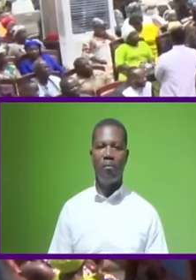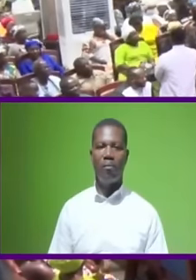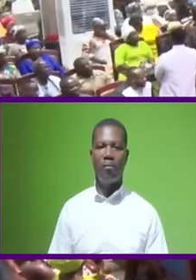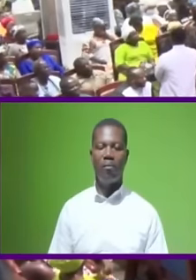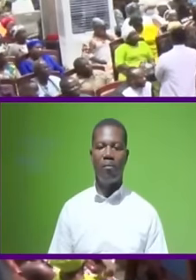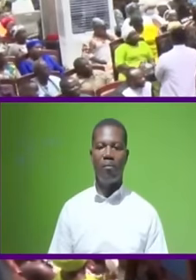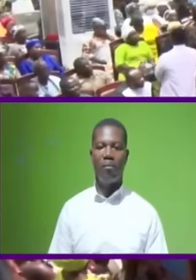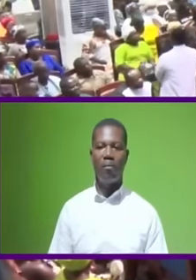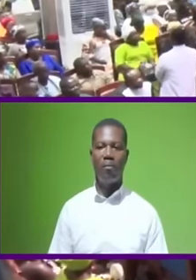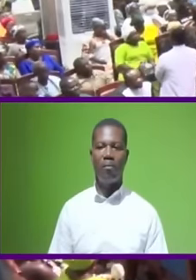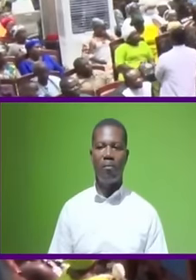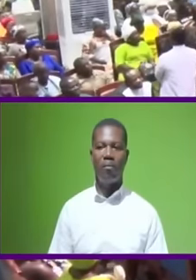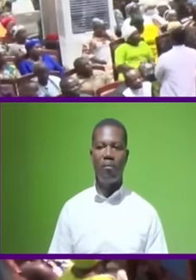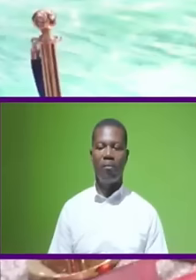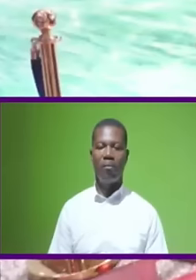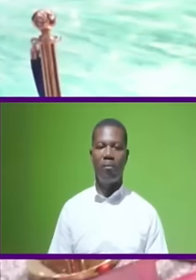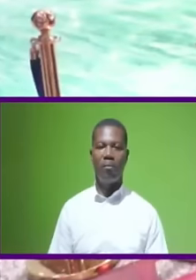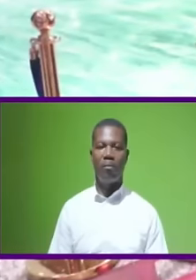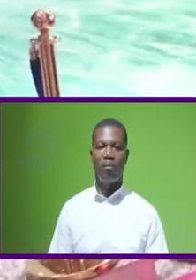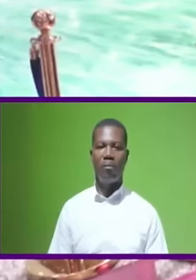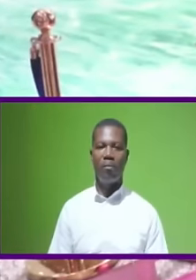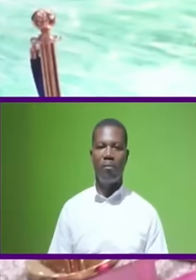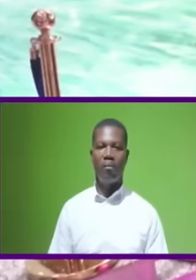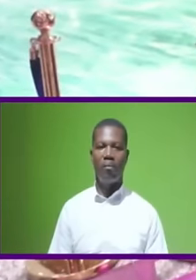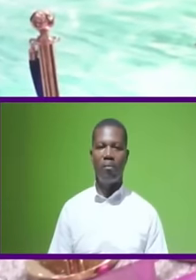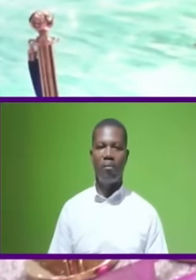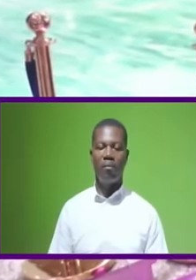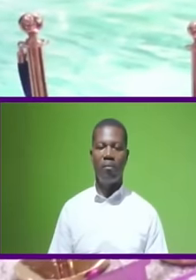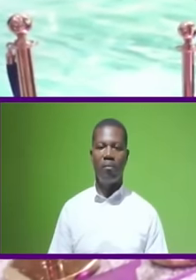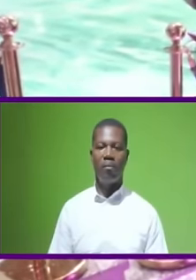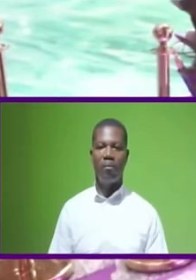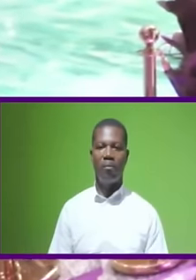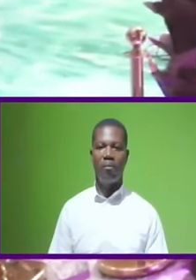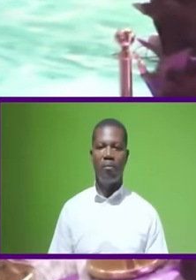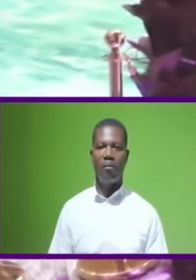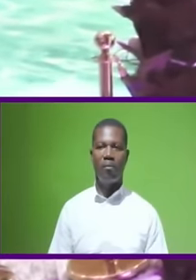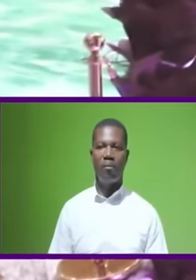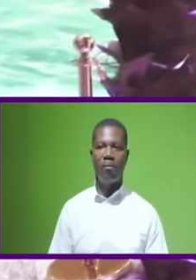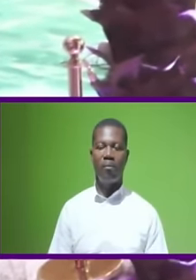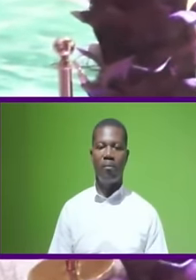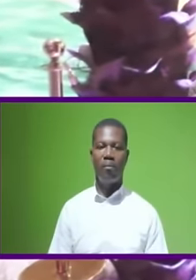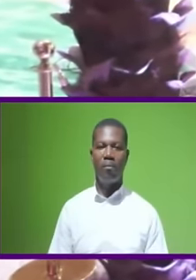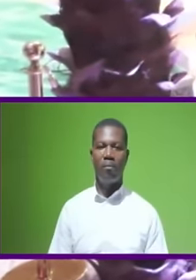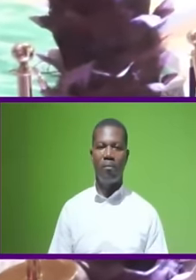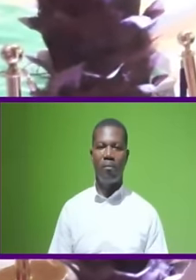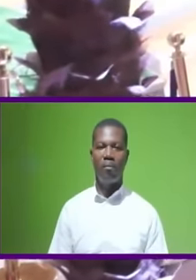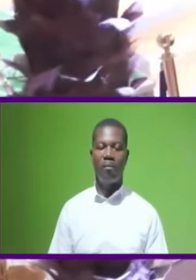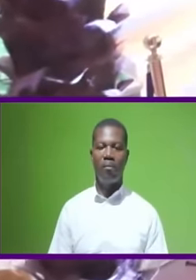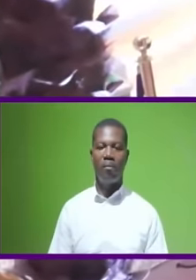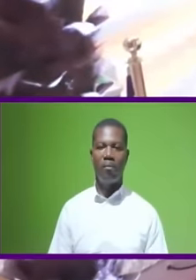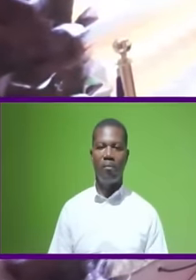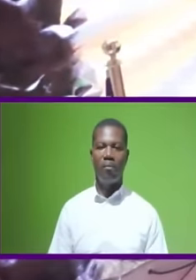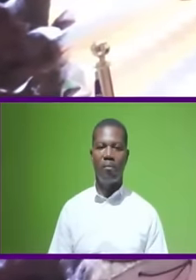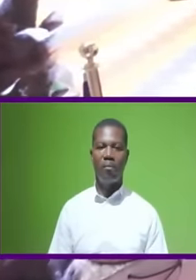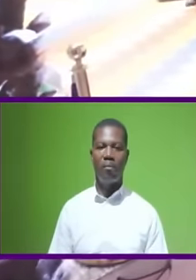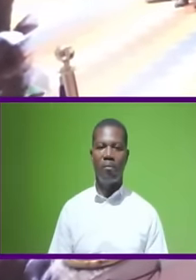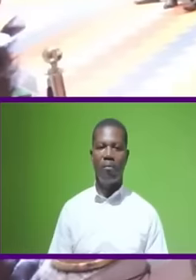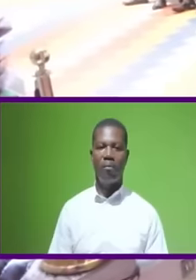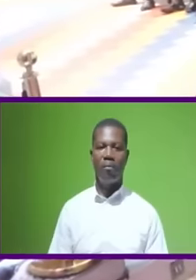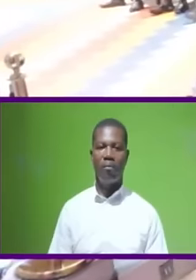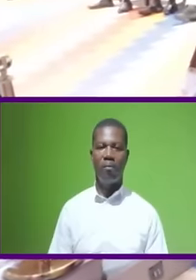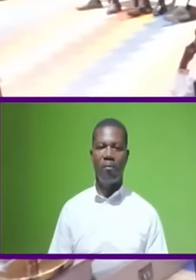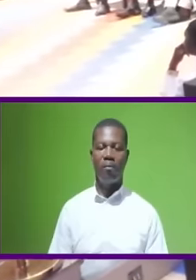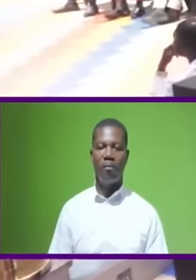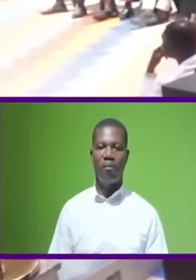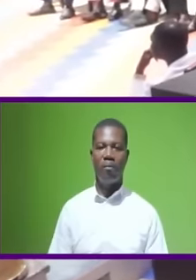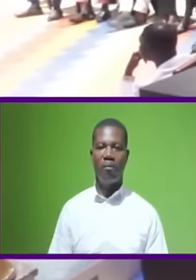meet at the Solomon's Porch. The other day when we went to meet, there were a group that were already present having a meeting over there.